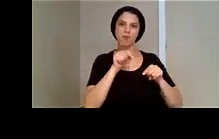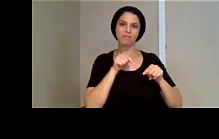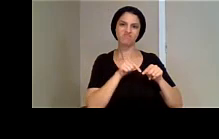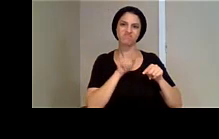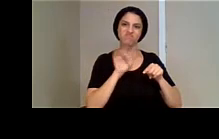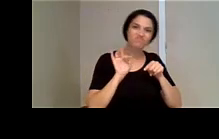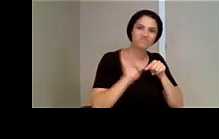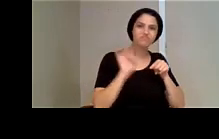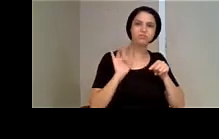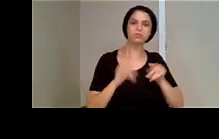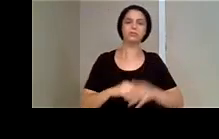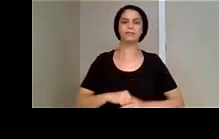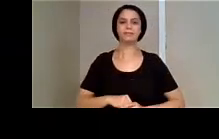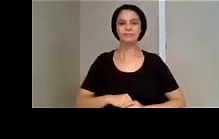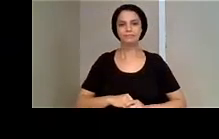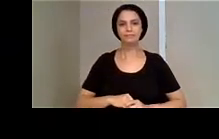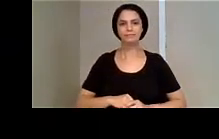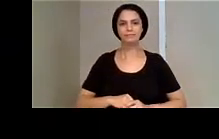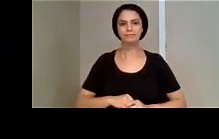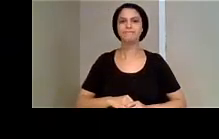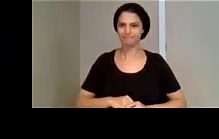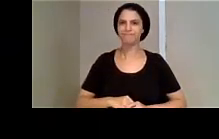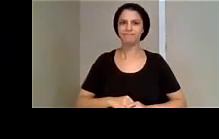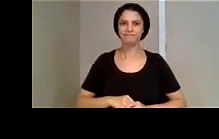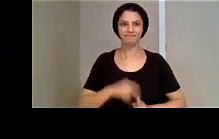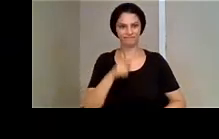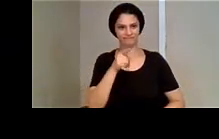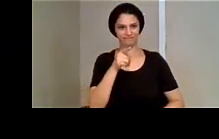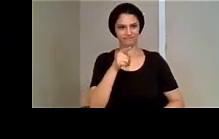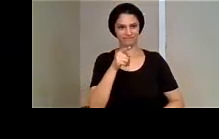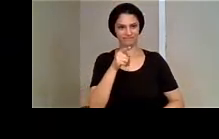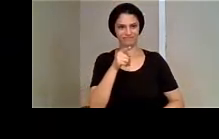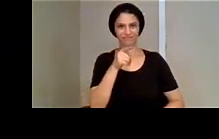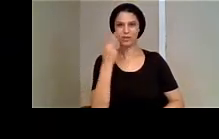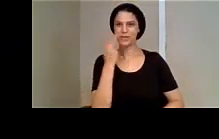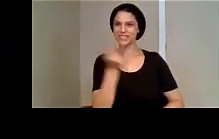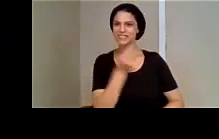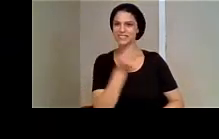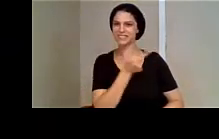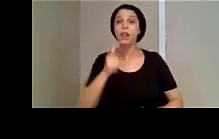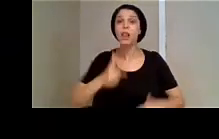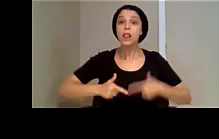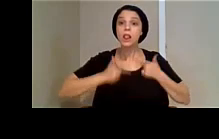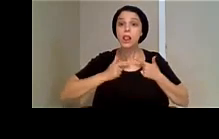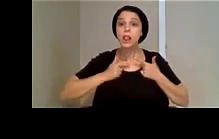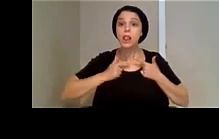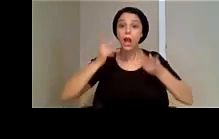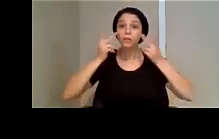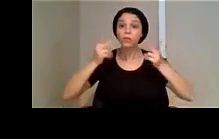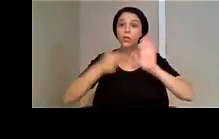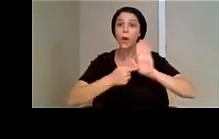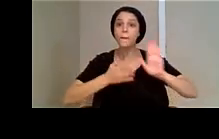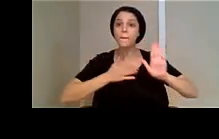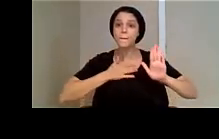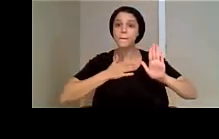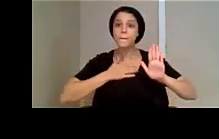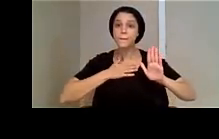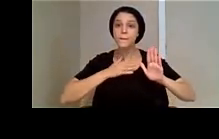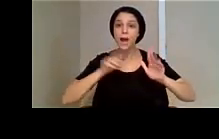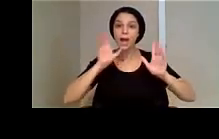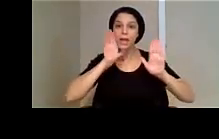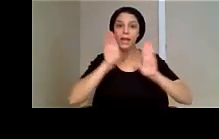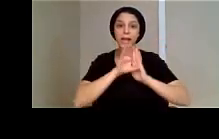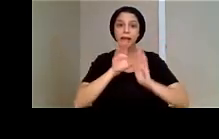left-hand corner. So I'm clicking on that. Now you can see it's a live view of my camera. So I'm going to slide some work